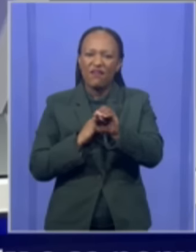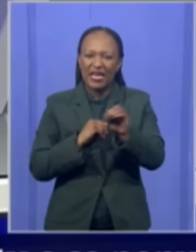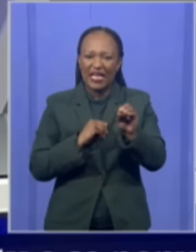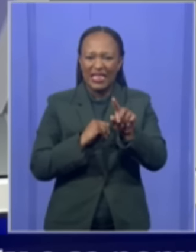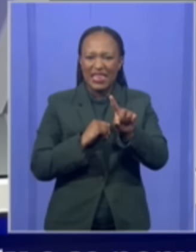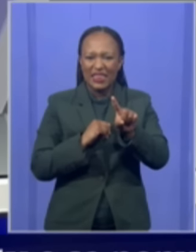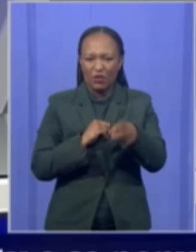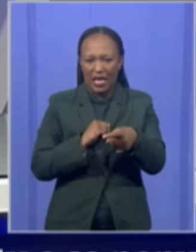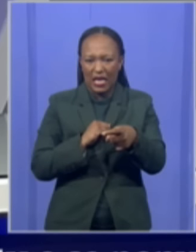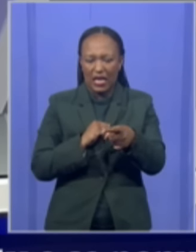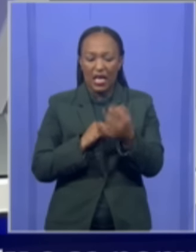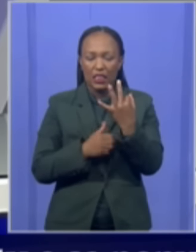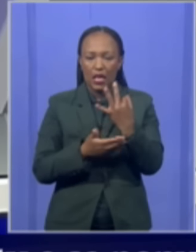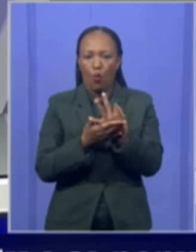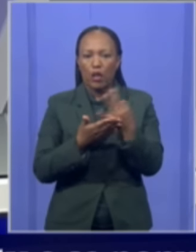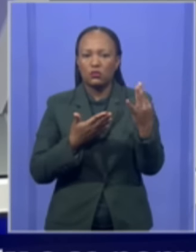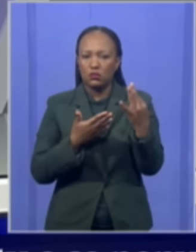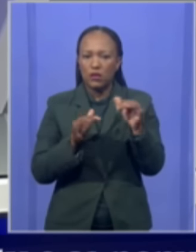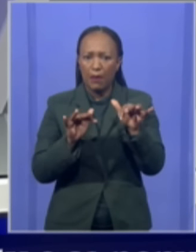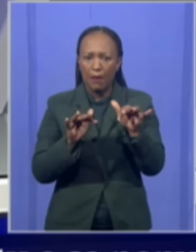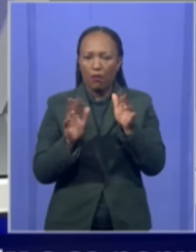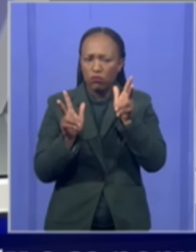500,000 within 3 months.